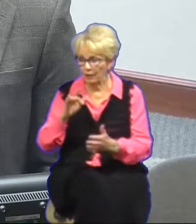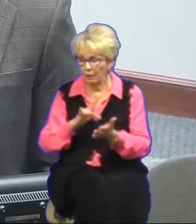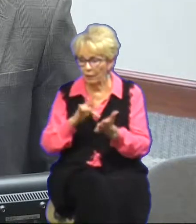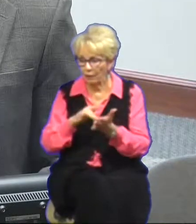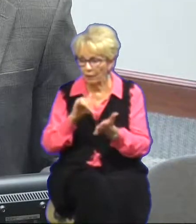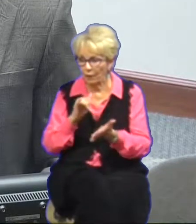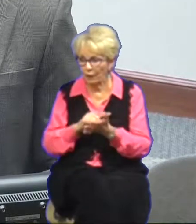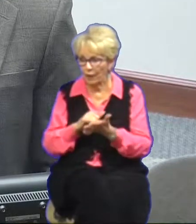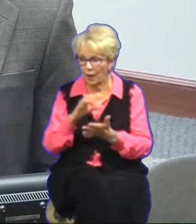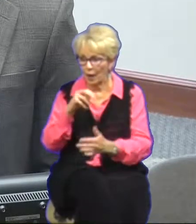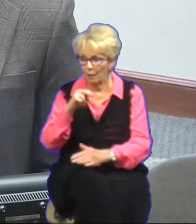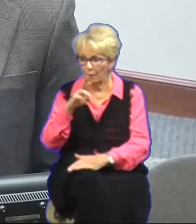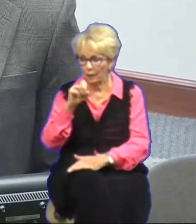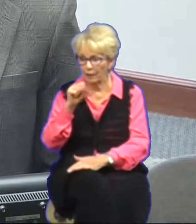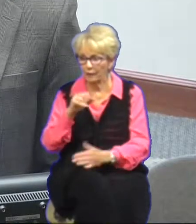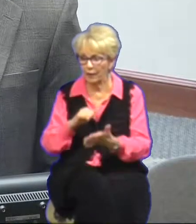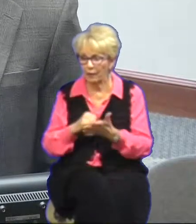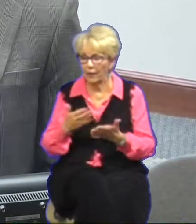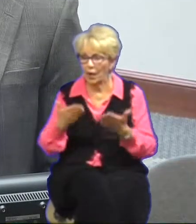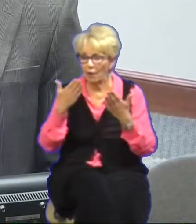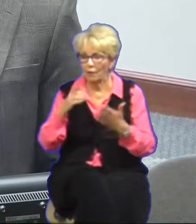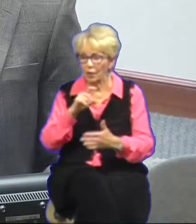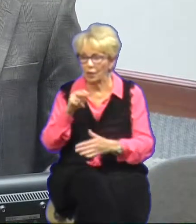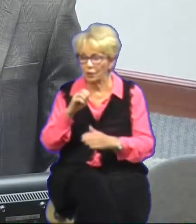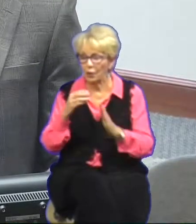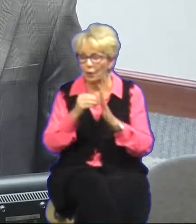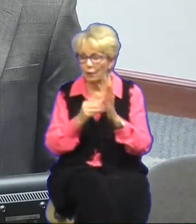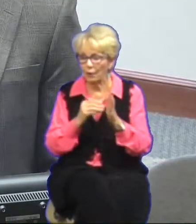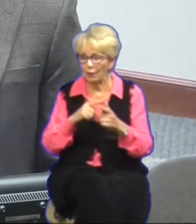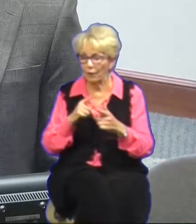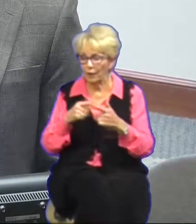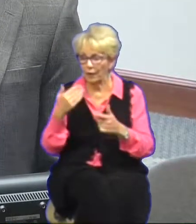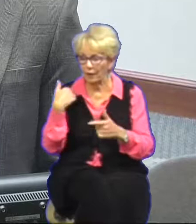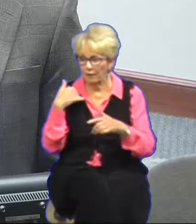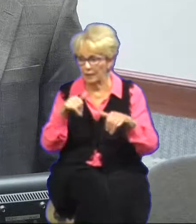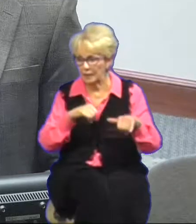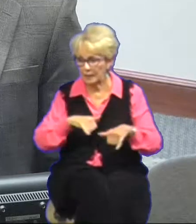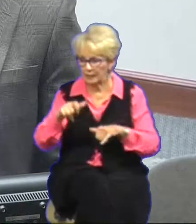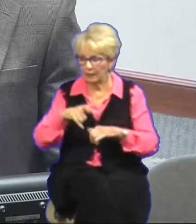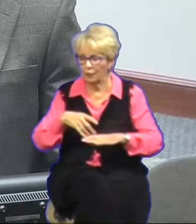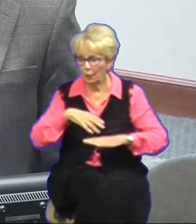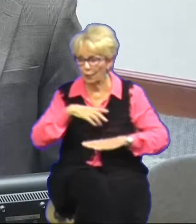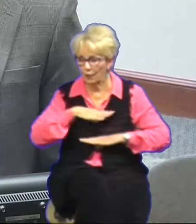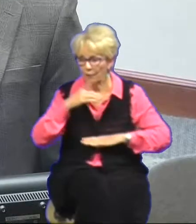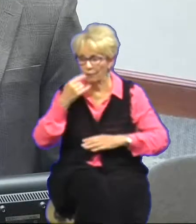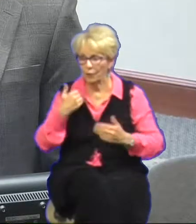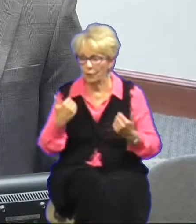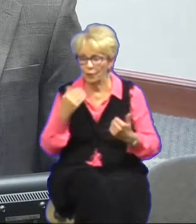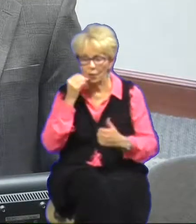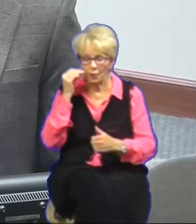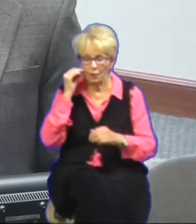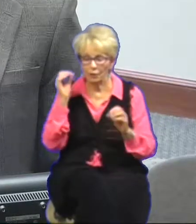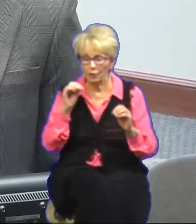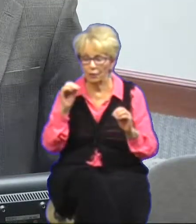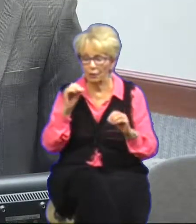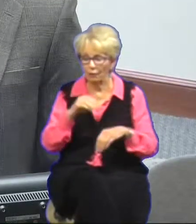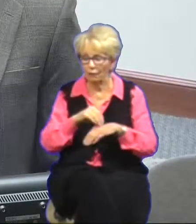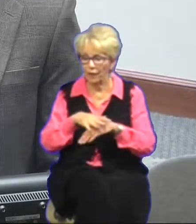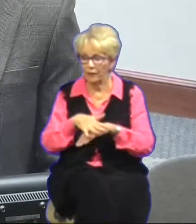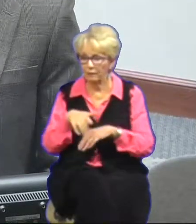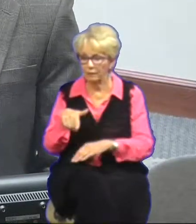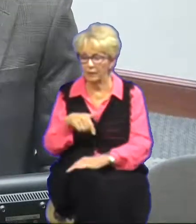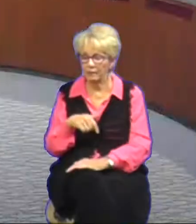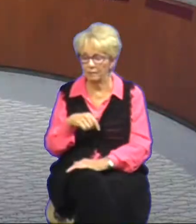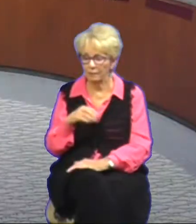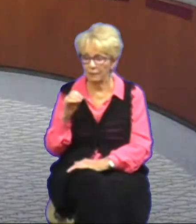the bonuses that we offer in our zoning ordinance, then you have some standards that you have to meet. But for existing residential, there is no effect.